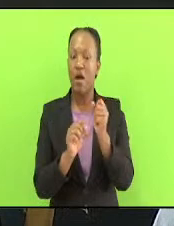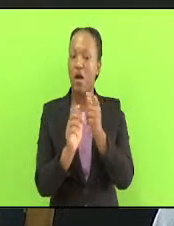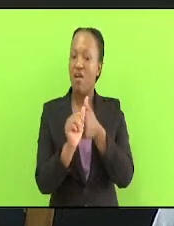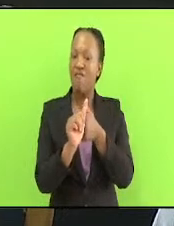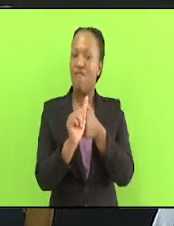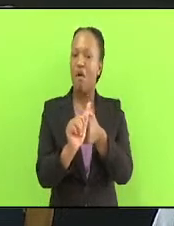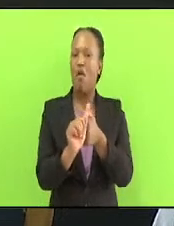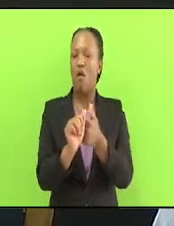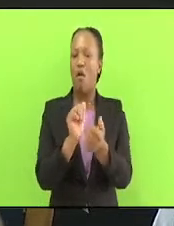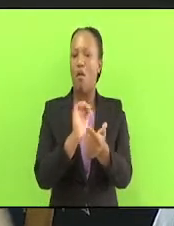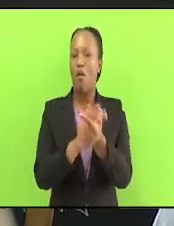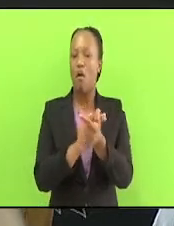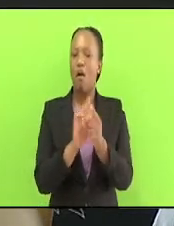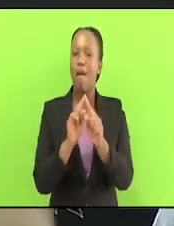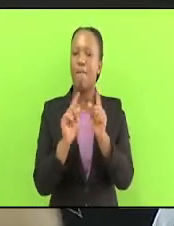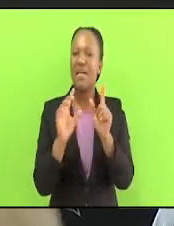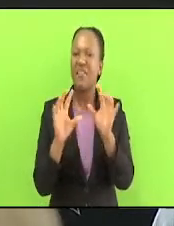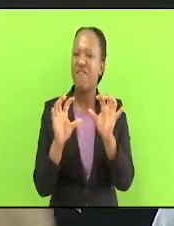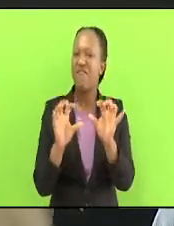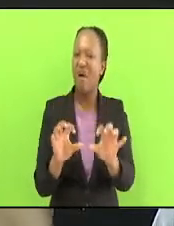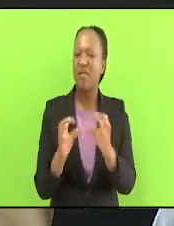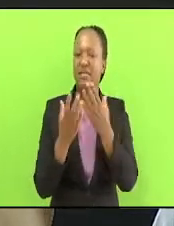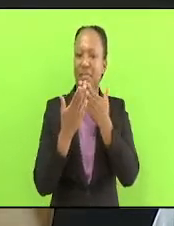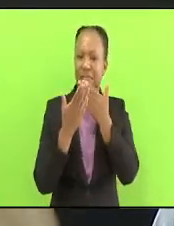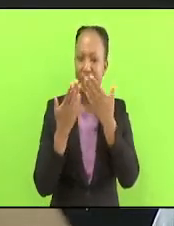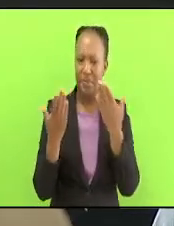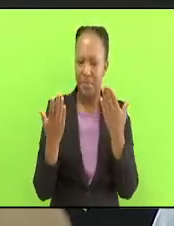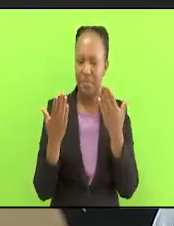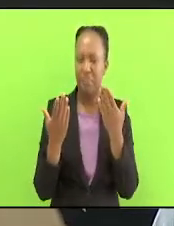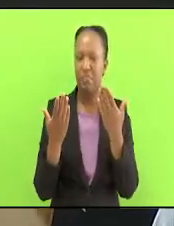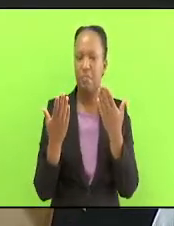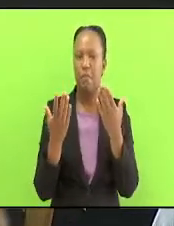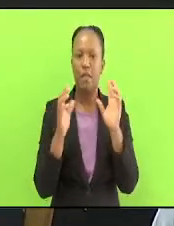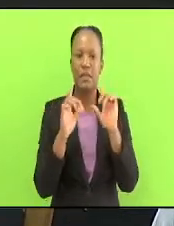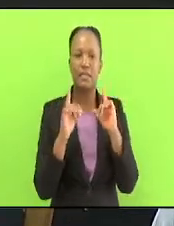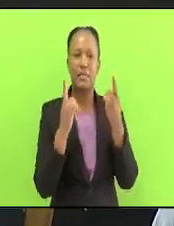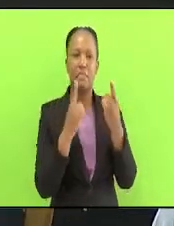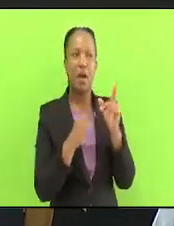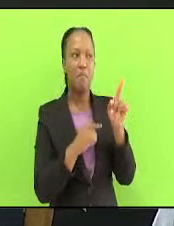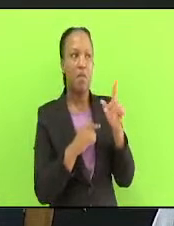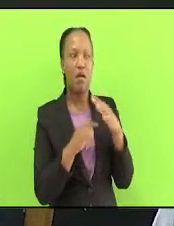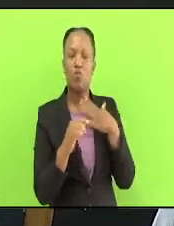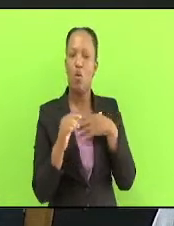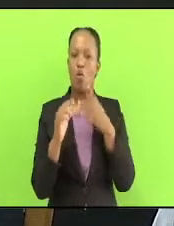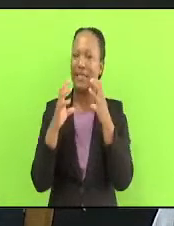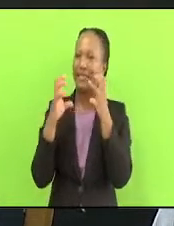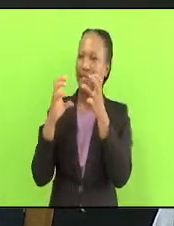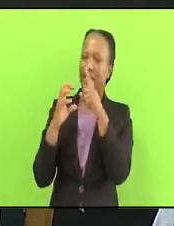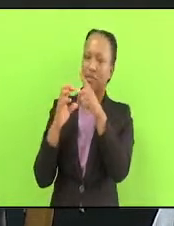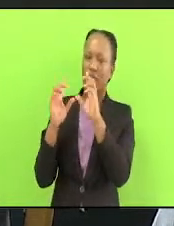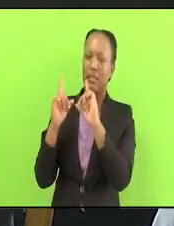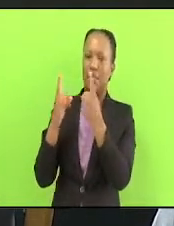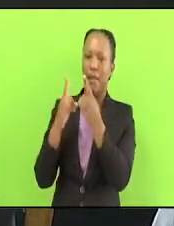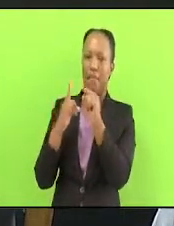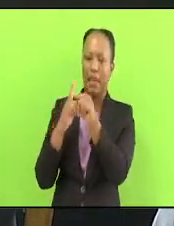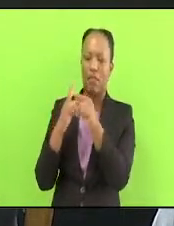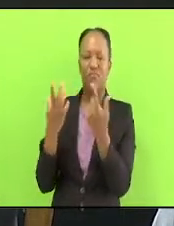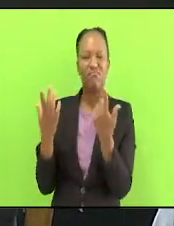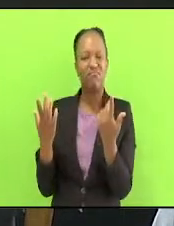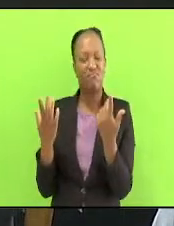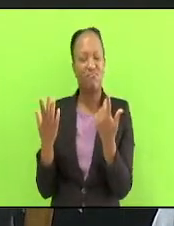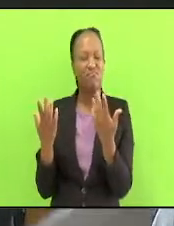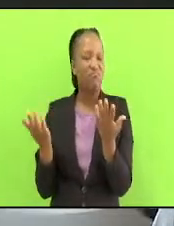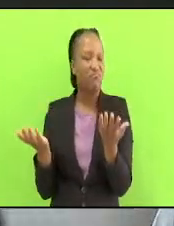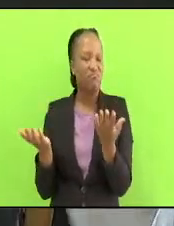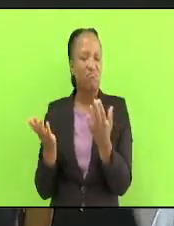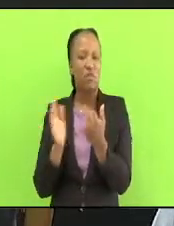there's supposed to be consultative governance and one department doesn't want to fight with another department, this act with the